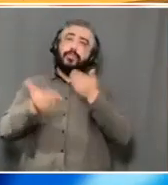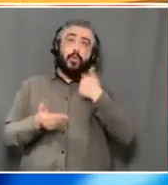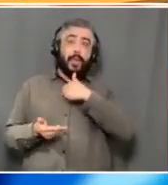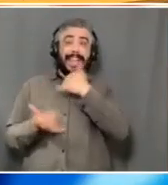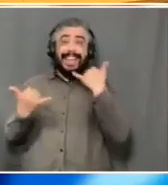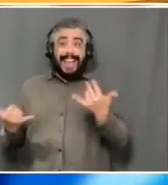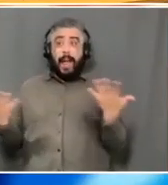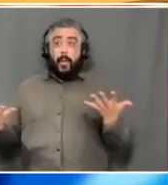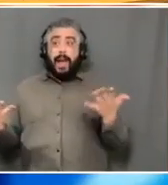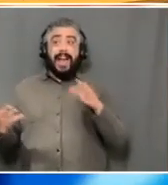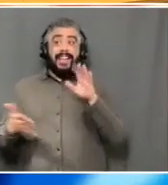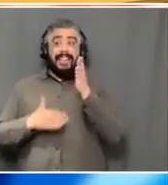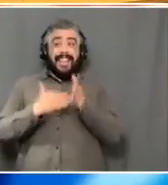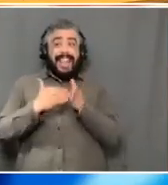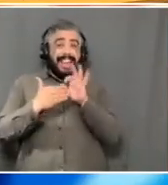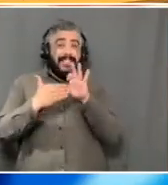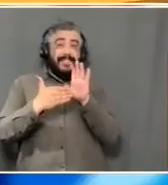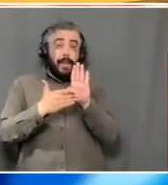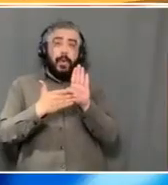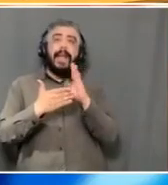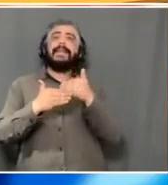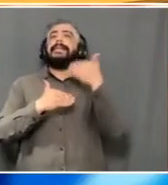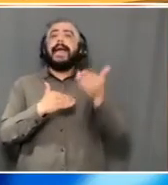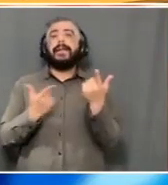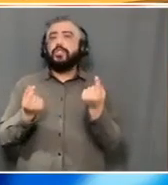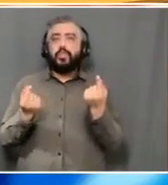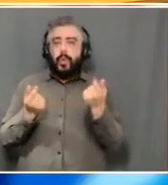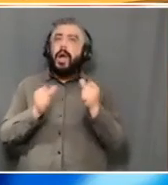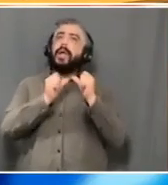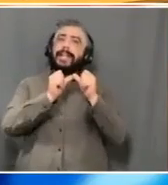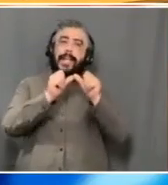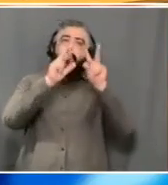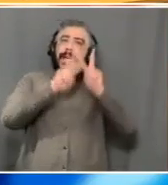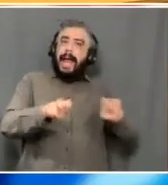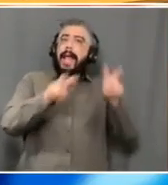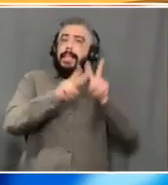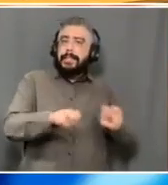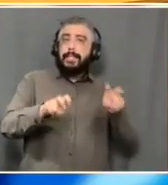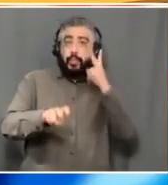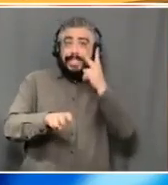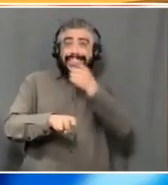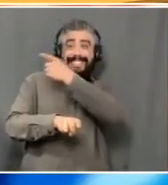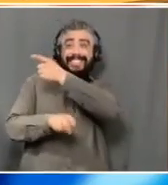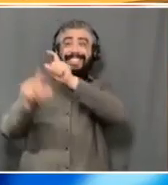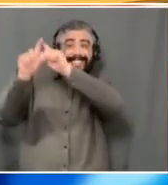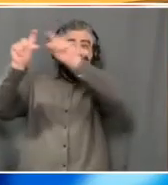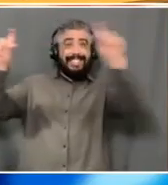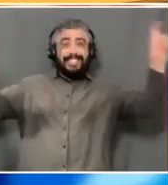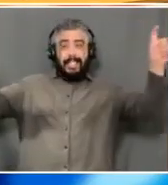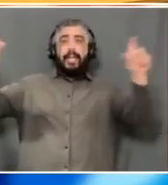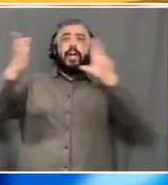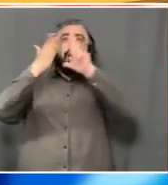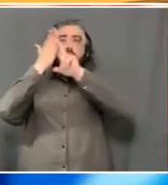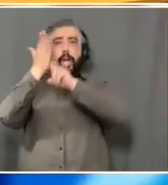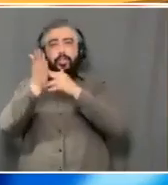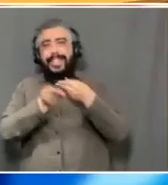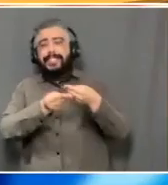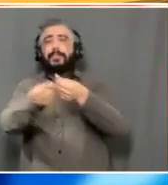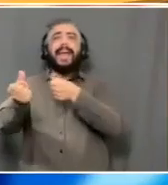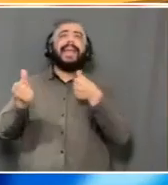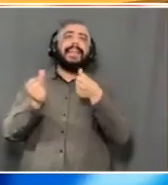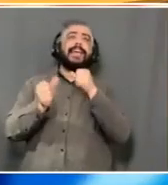February. Next steps are, of course, continued analysis, as you've seen here, on on contract spending, on